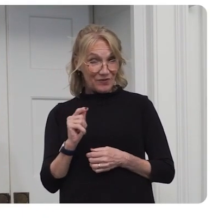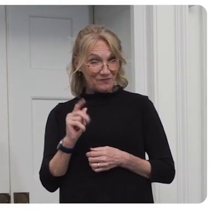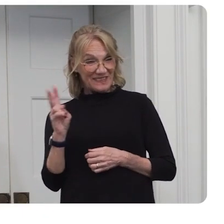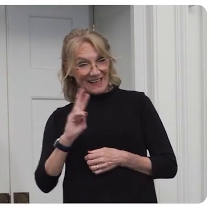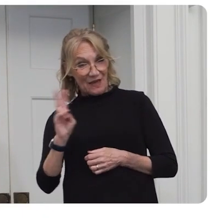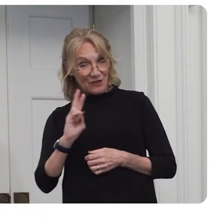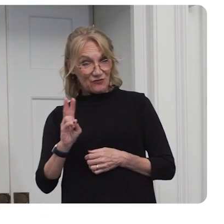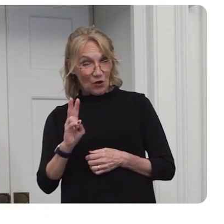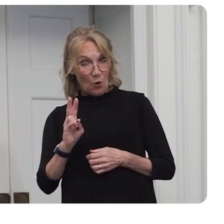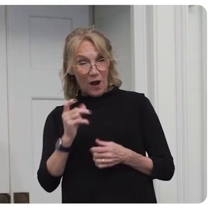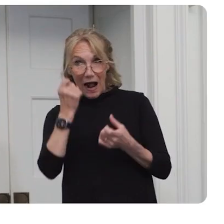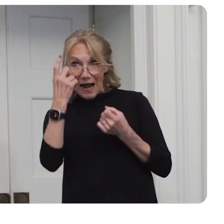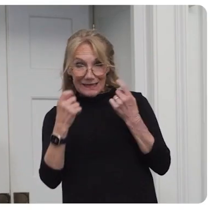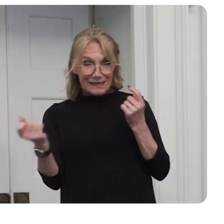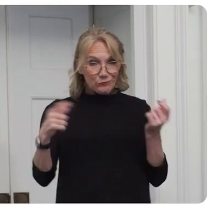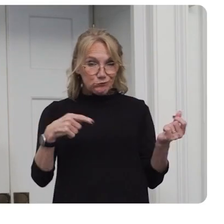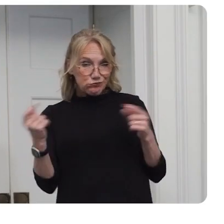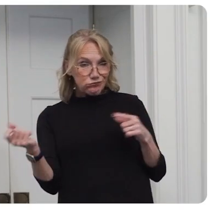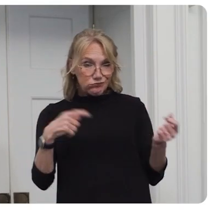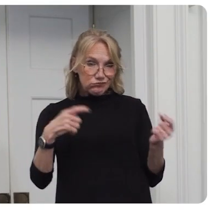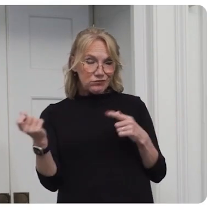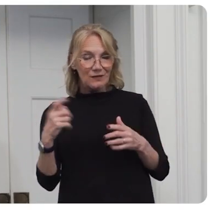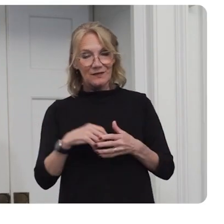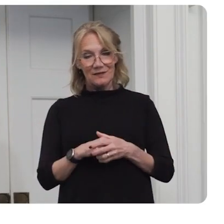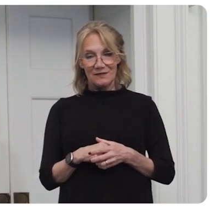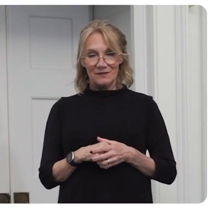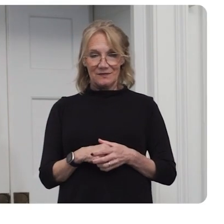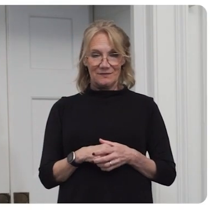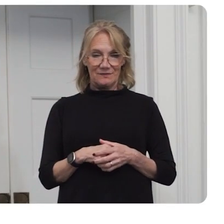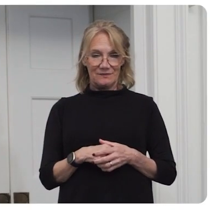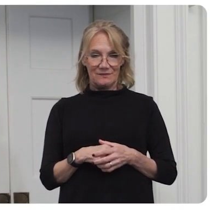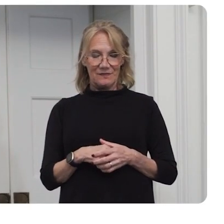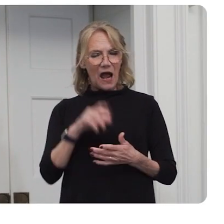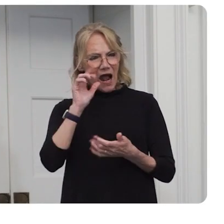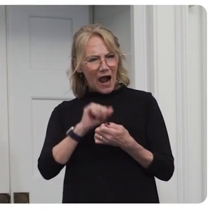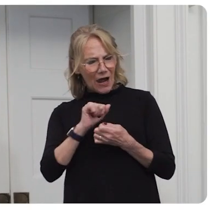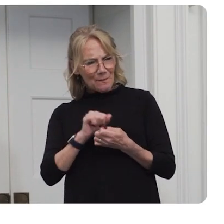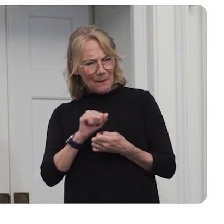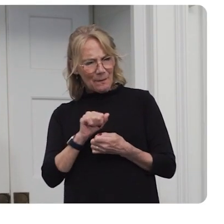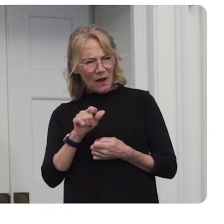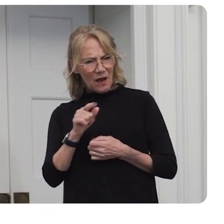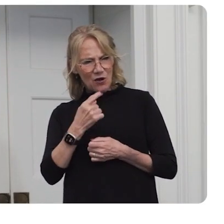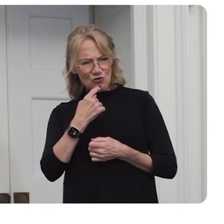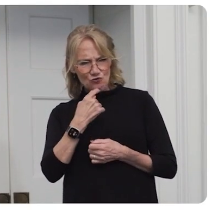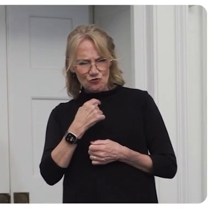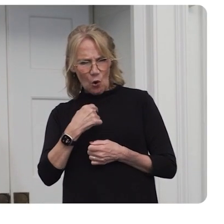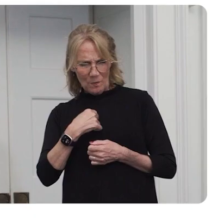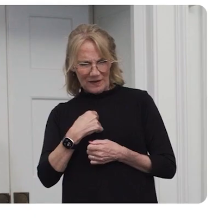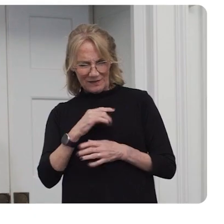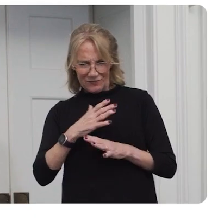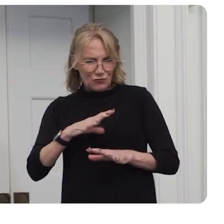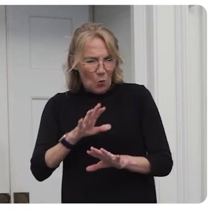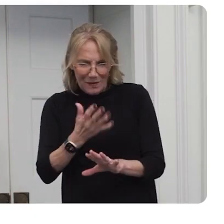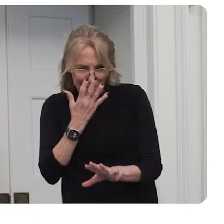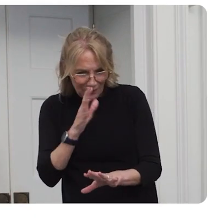off each other, so you give each other ideas. Yes. And I remember you telling me something,